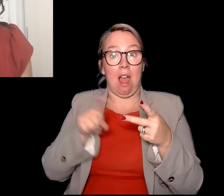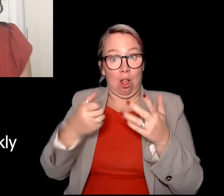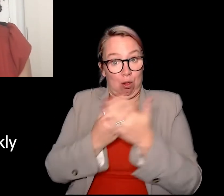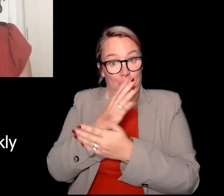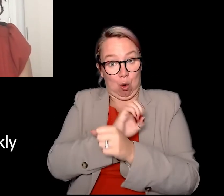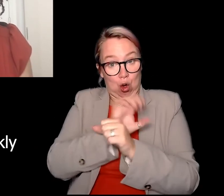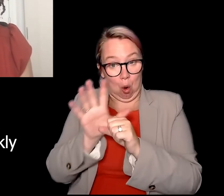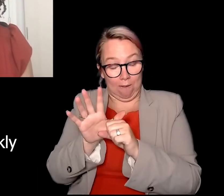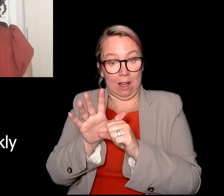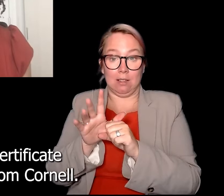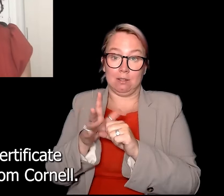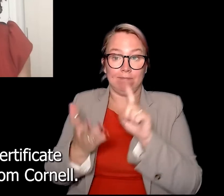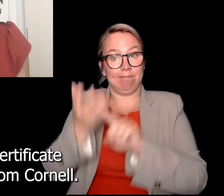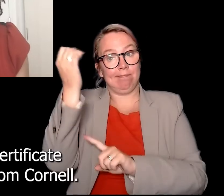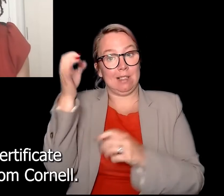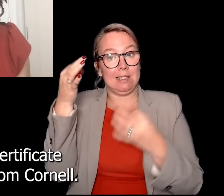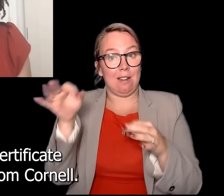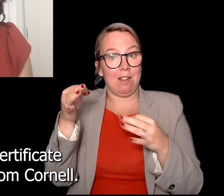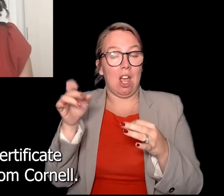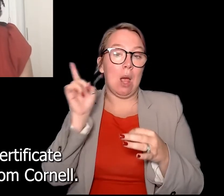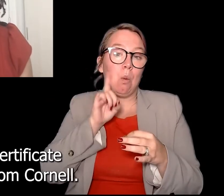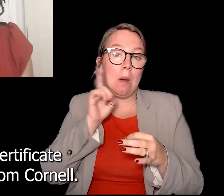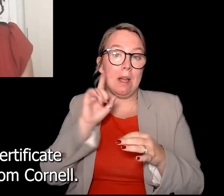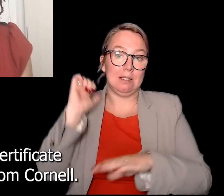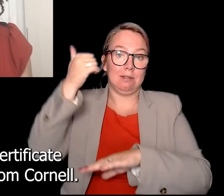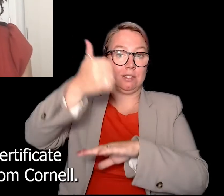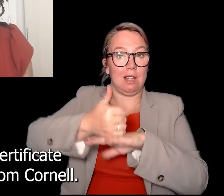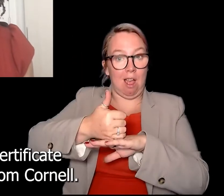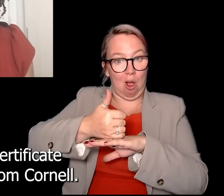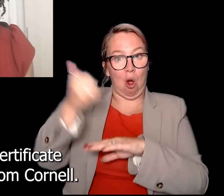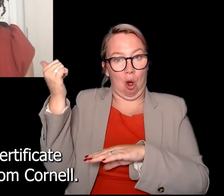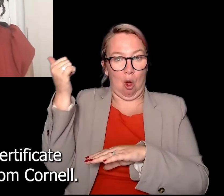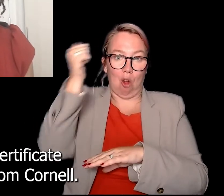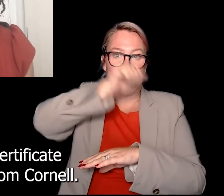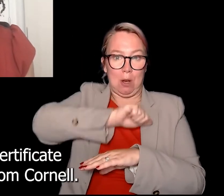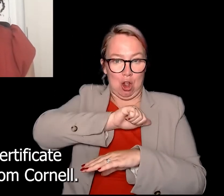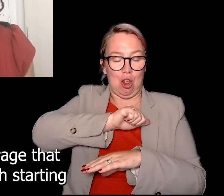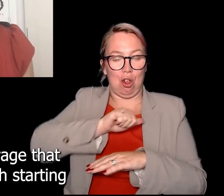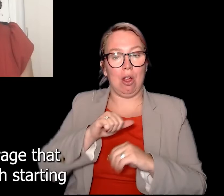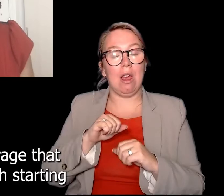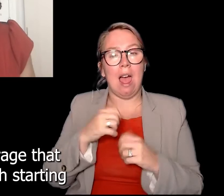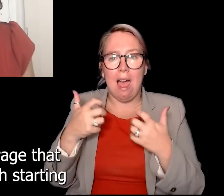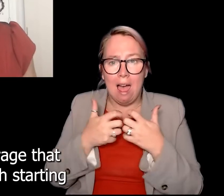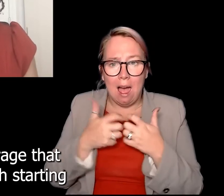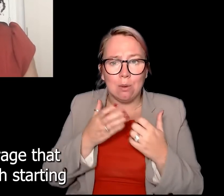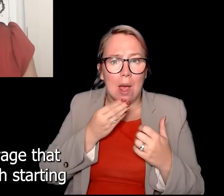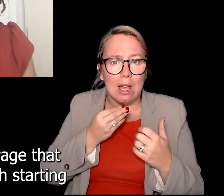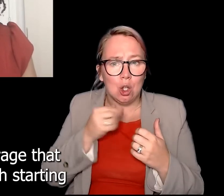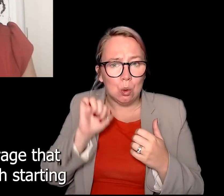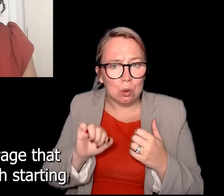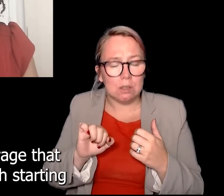Washington. I followed that up quickly during the pandemic with a certificate in women's entrepreneurship from Cornell. But how have I